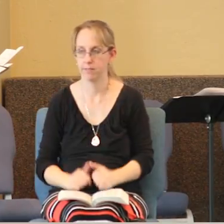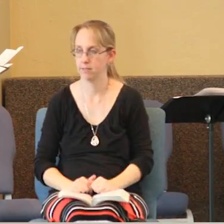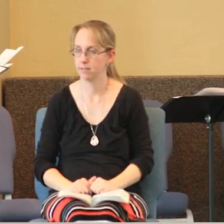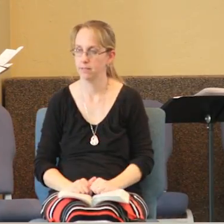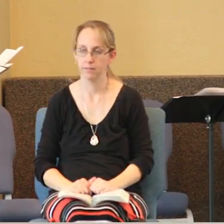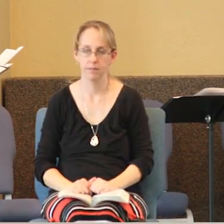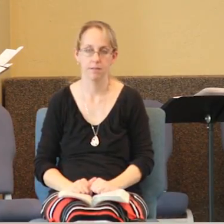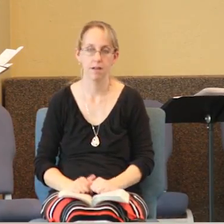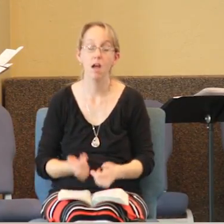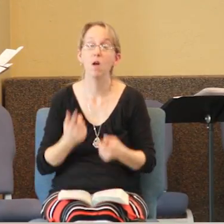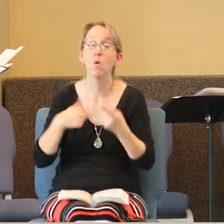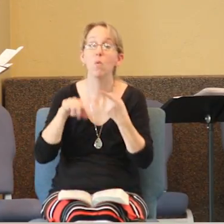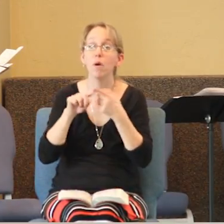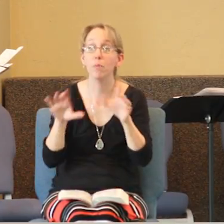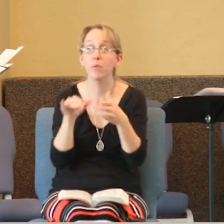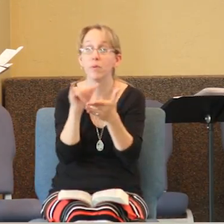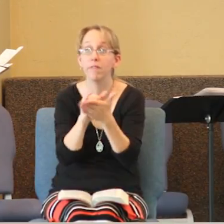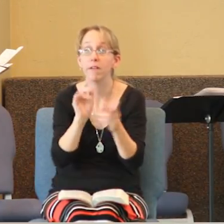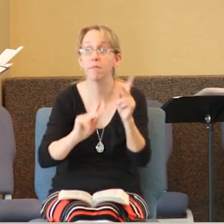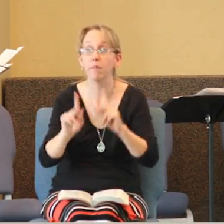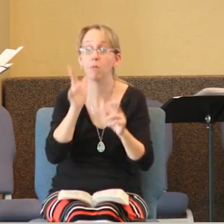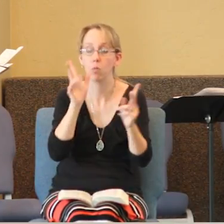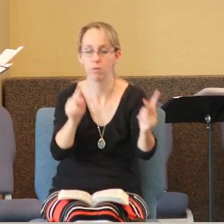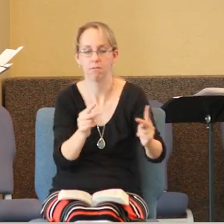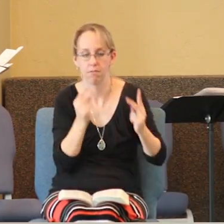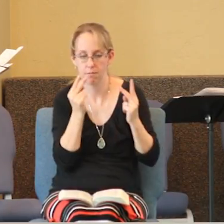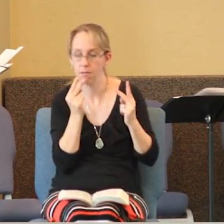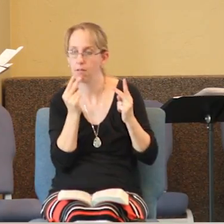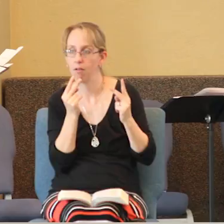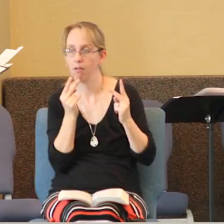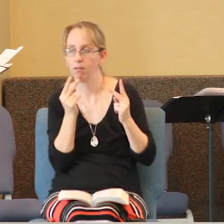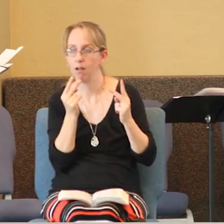And when we do that, people see him.